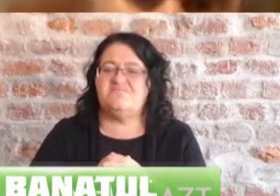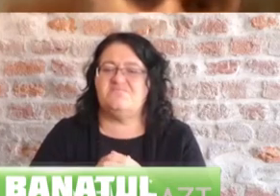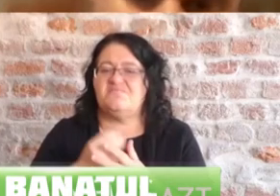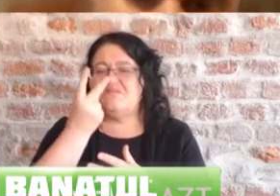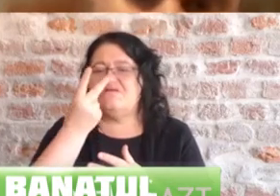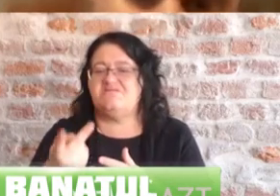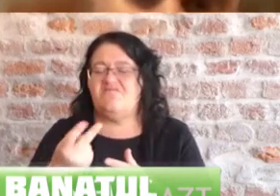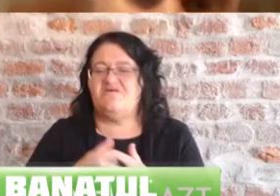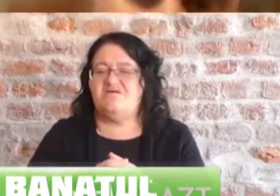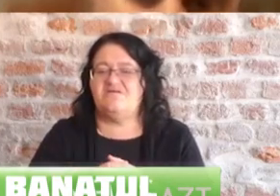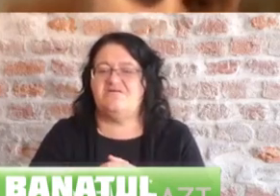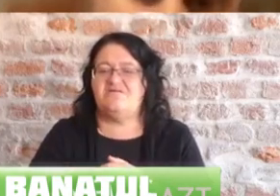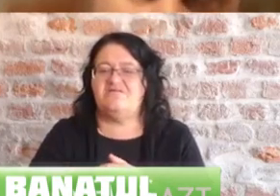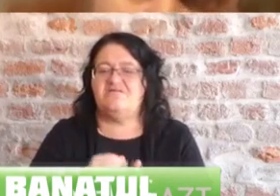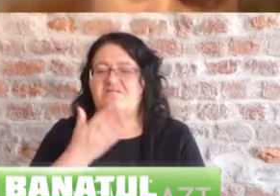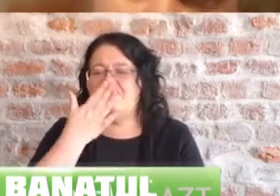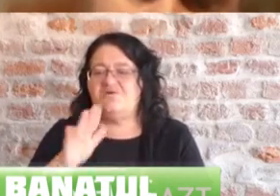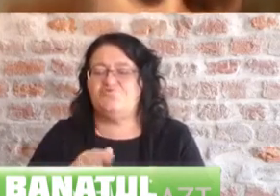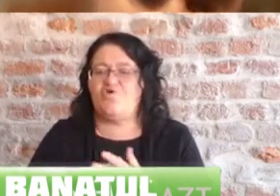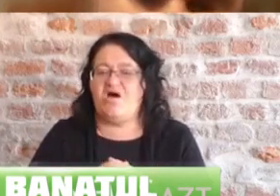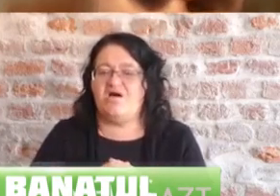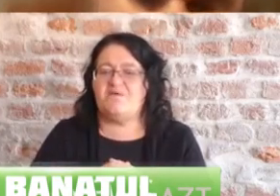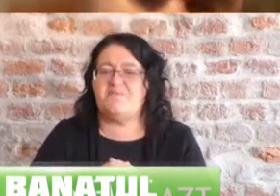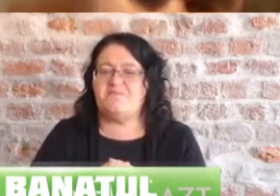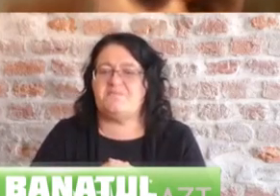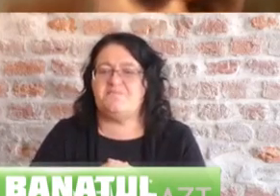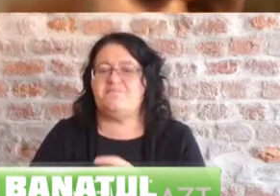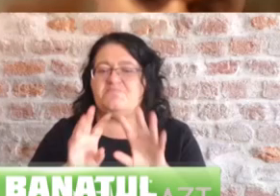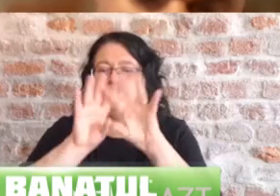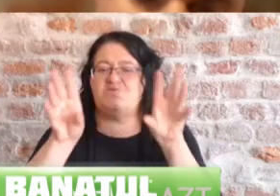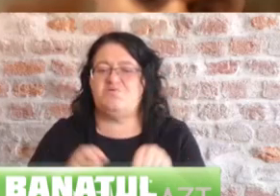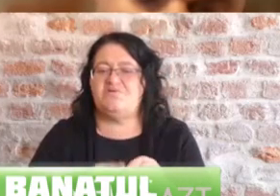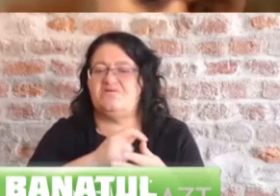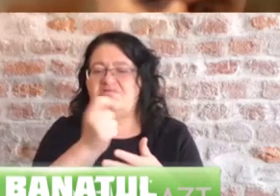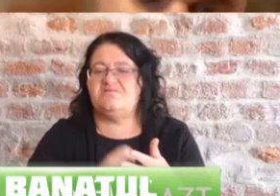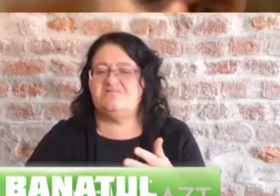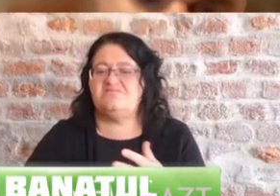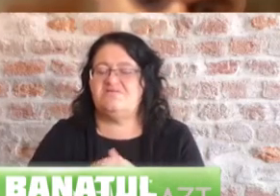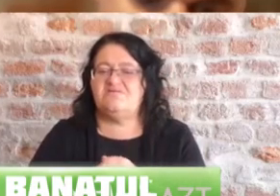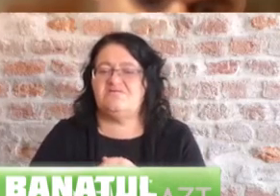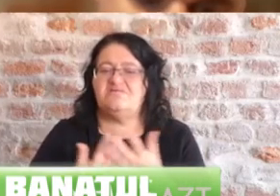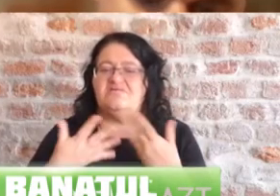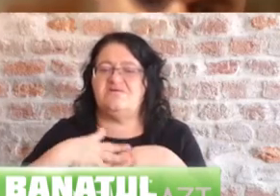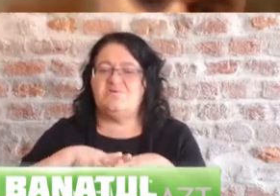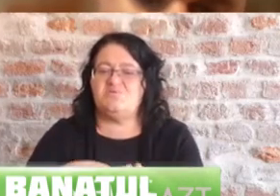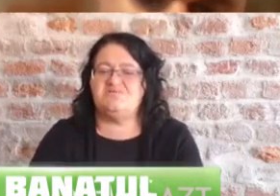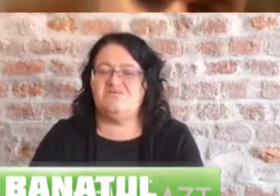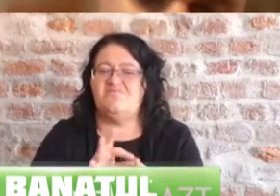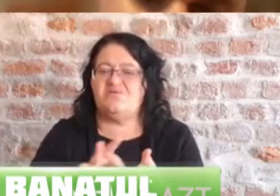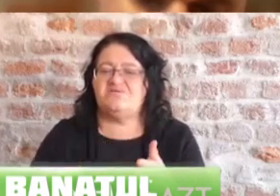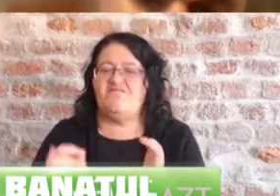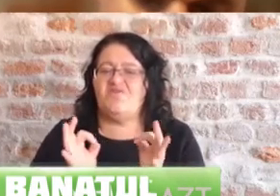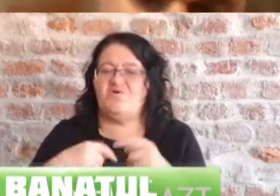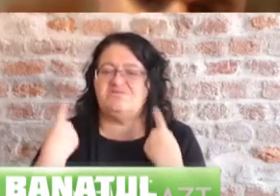overshadow pre-existing values. Furthermore, the design ensures inclusivity for users